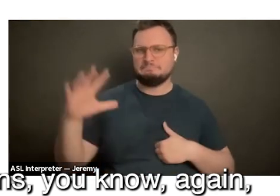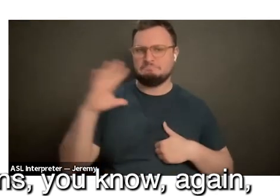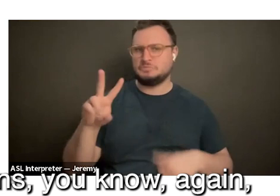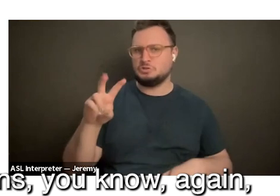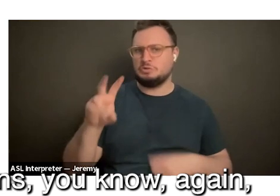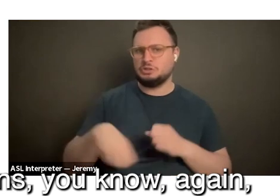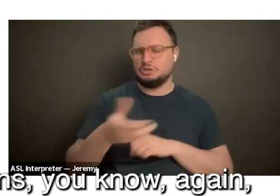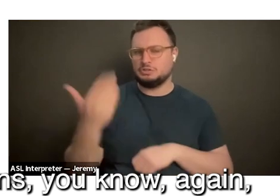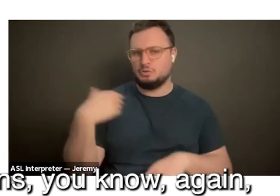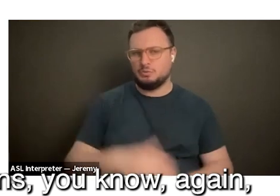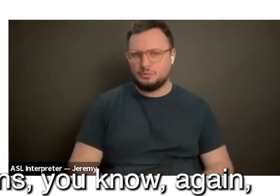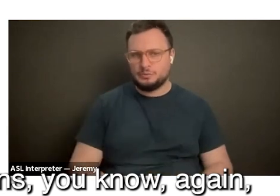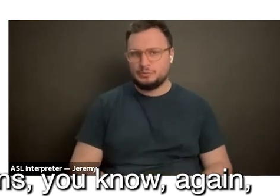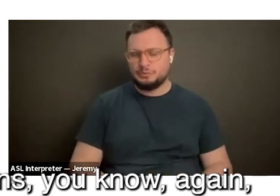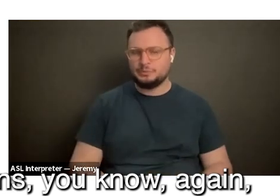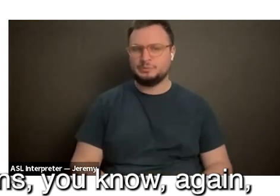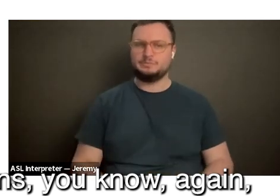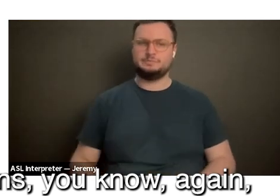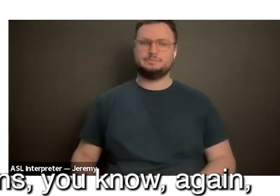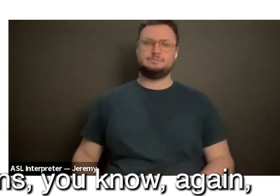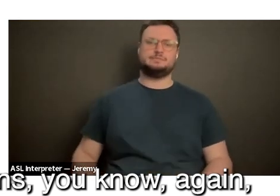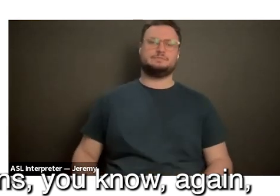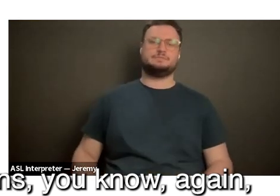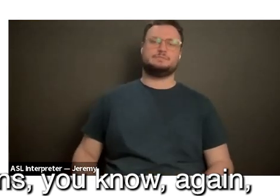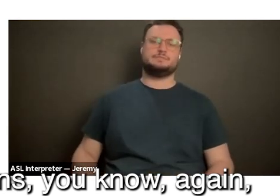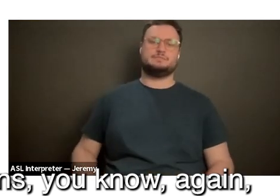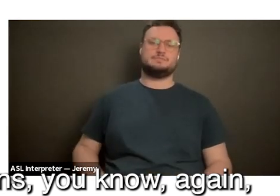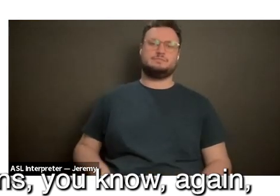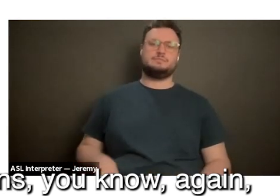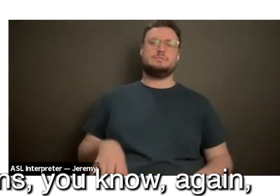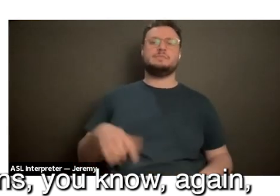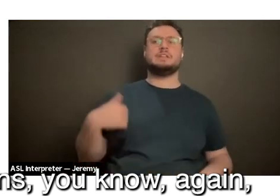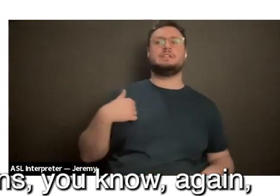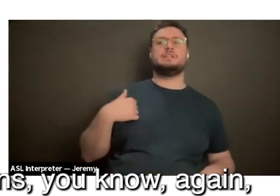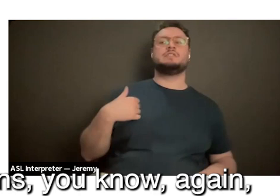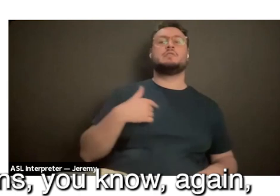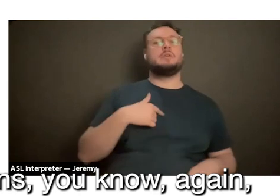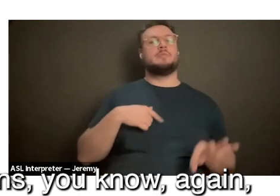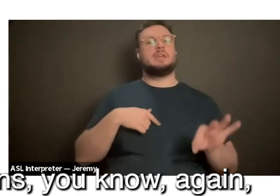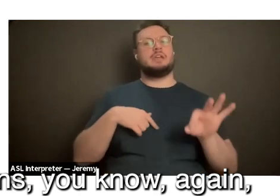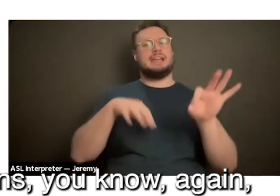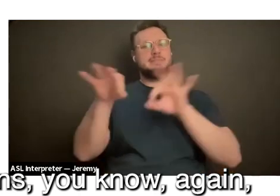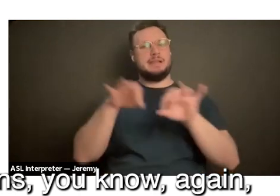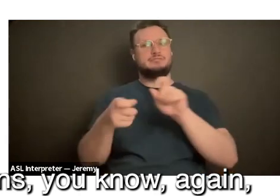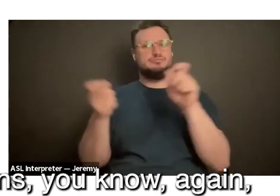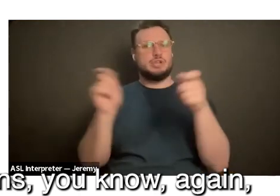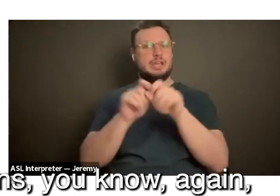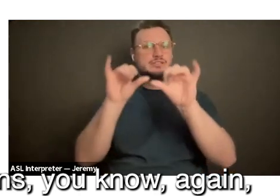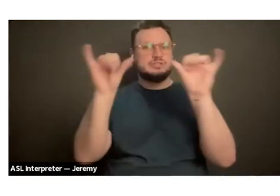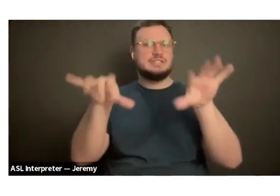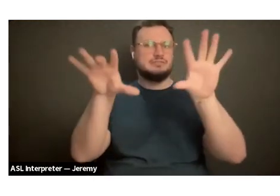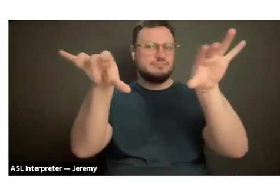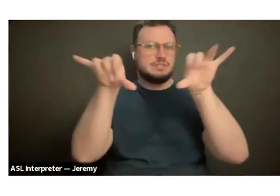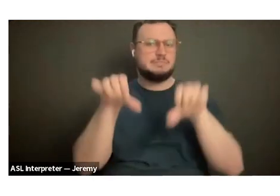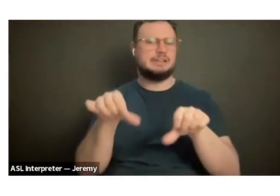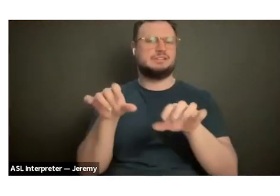transformative, change and things like that. So I think that's really, really important to acknowledge that how we can support each other. And also, I could